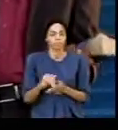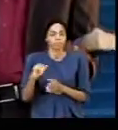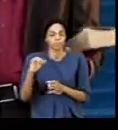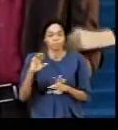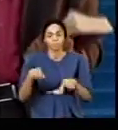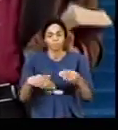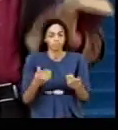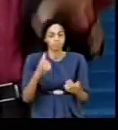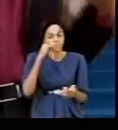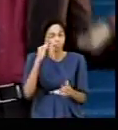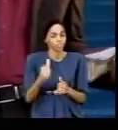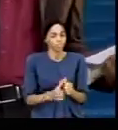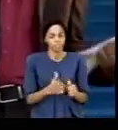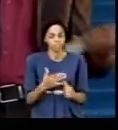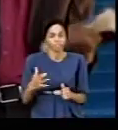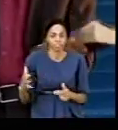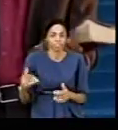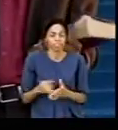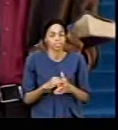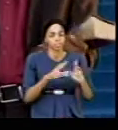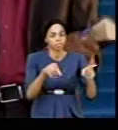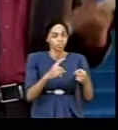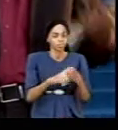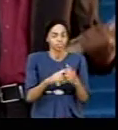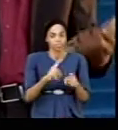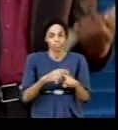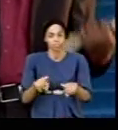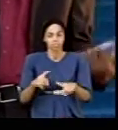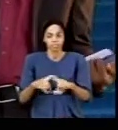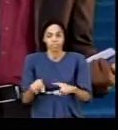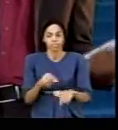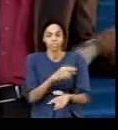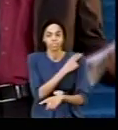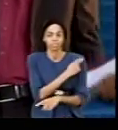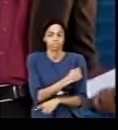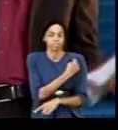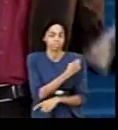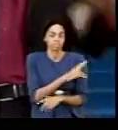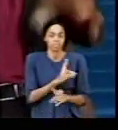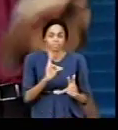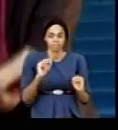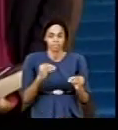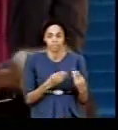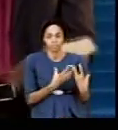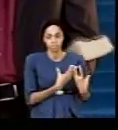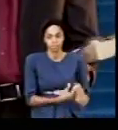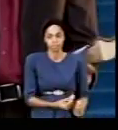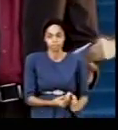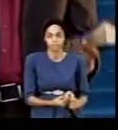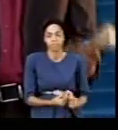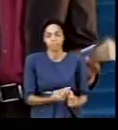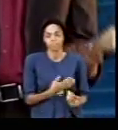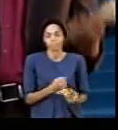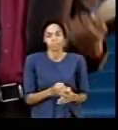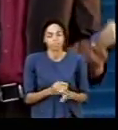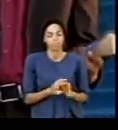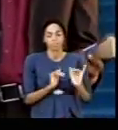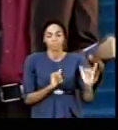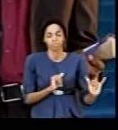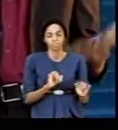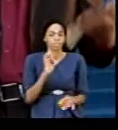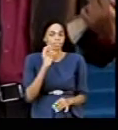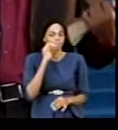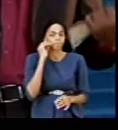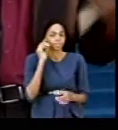But they went to different hospitals and there was no solution. Eventually, she was left at home. So to the glory of